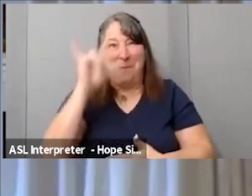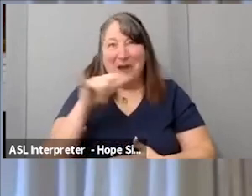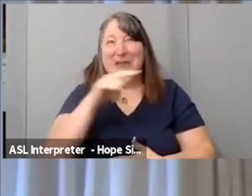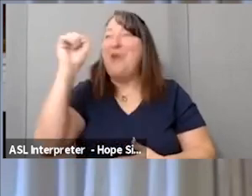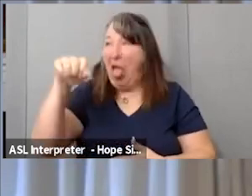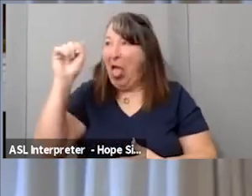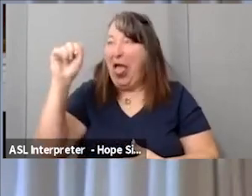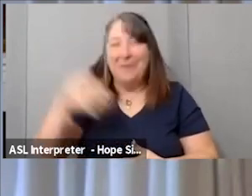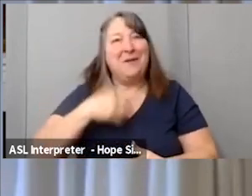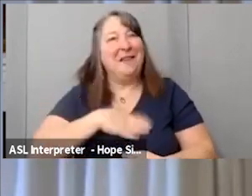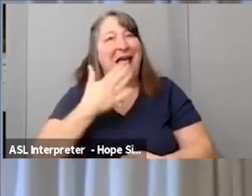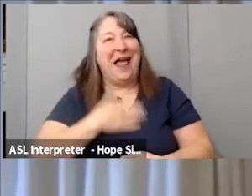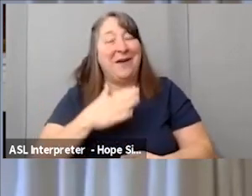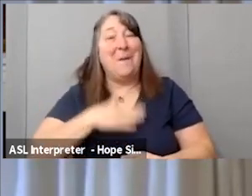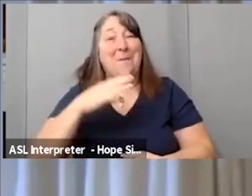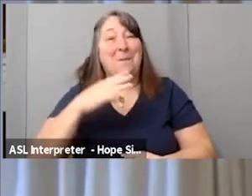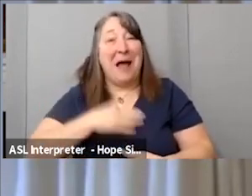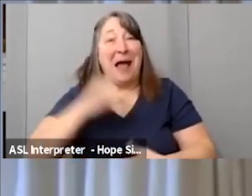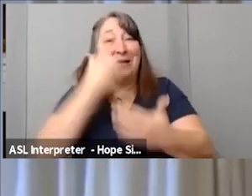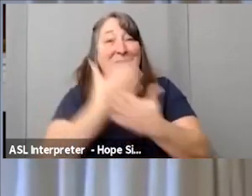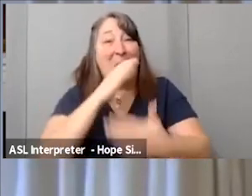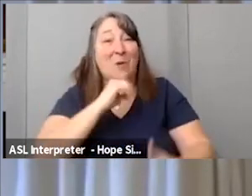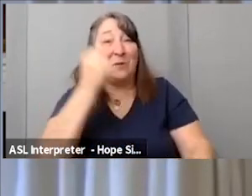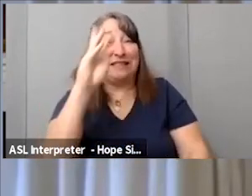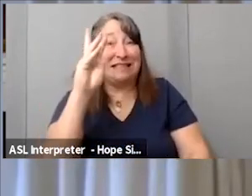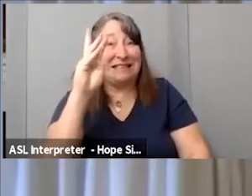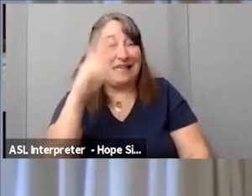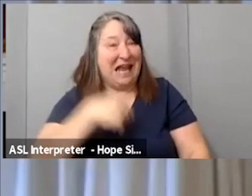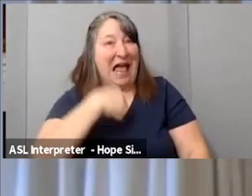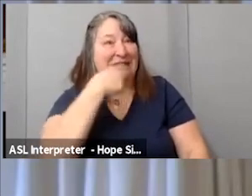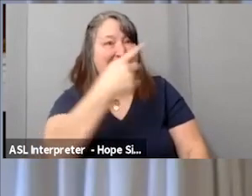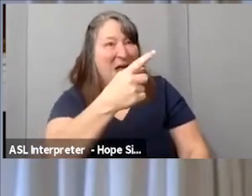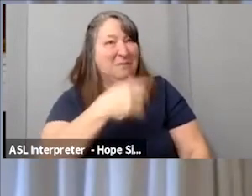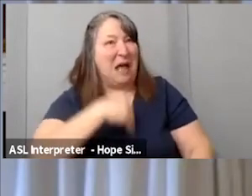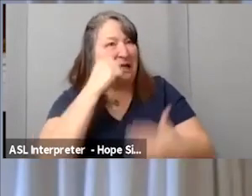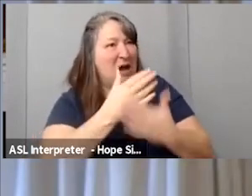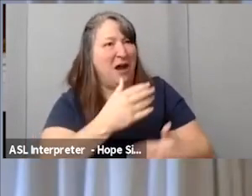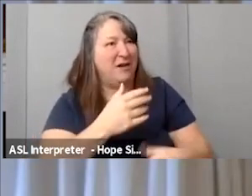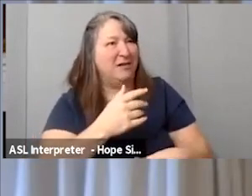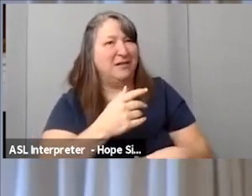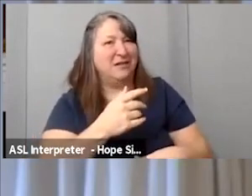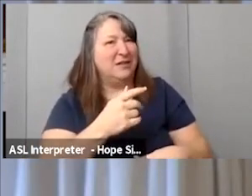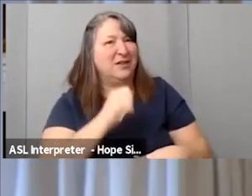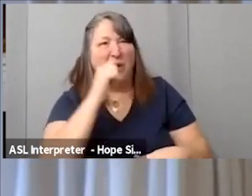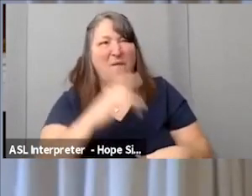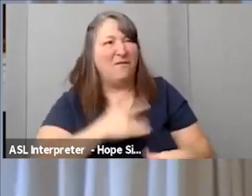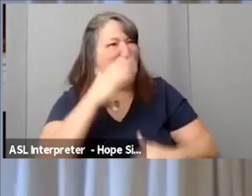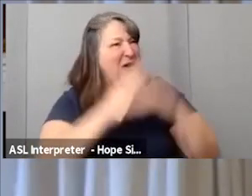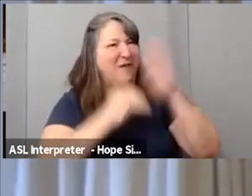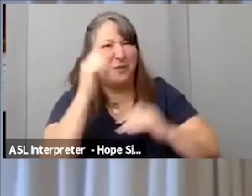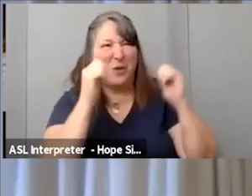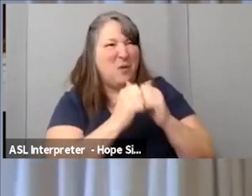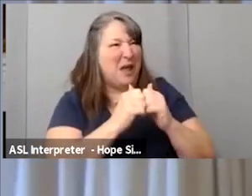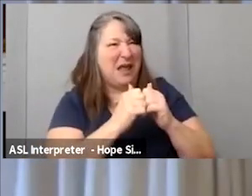say to my 16-year-old, get comfortable with discomfort. Because if you're not a little